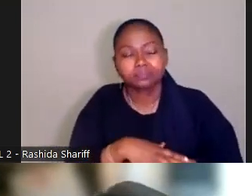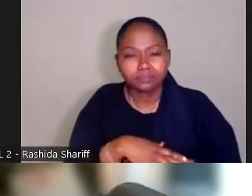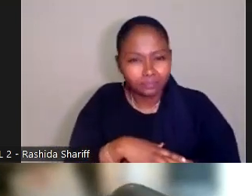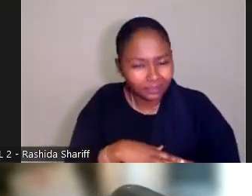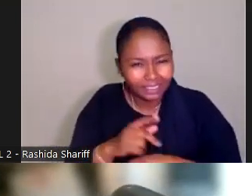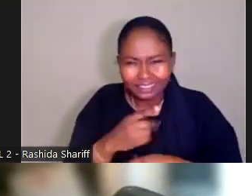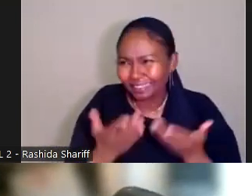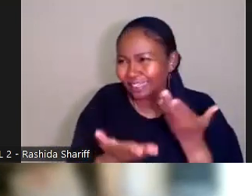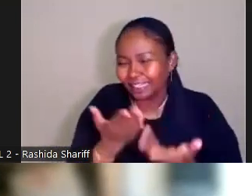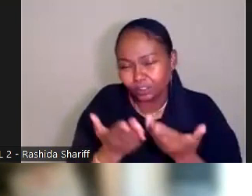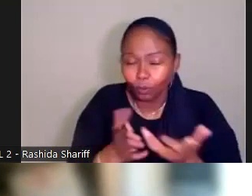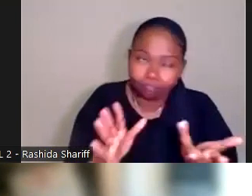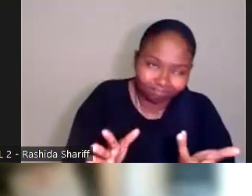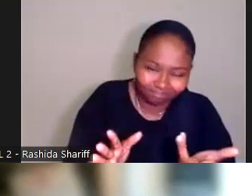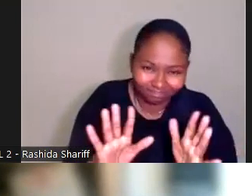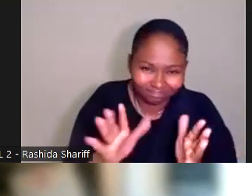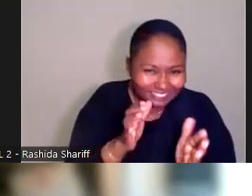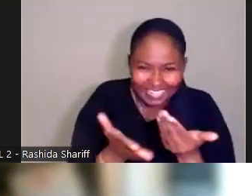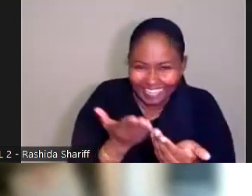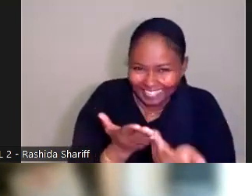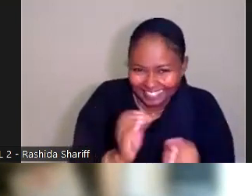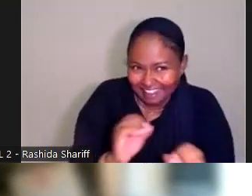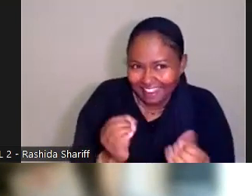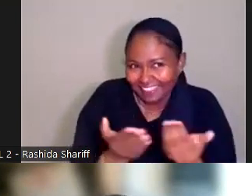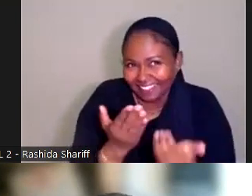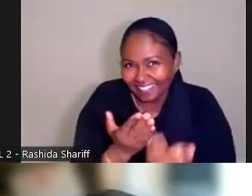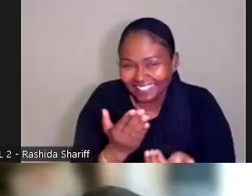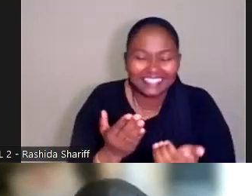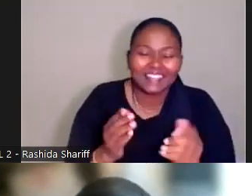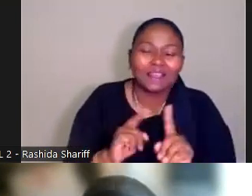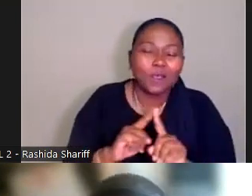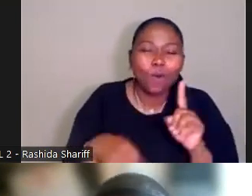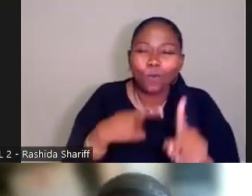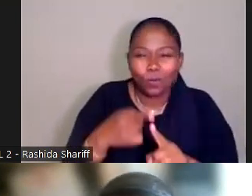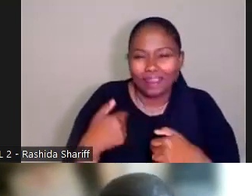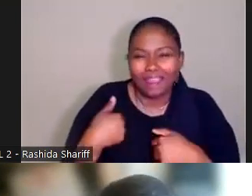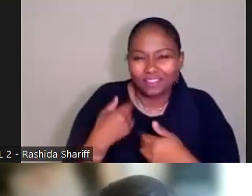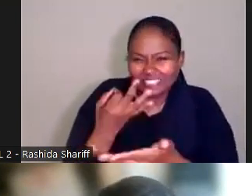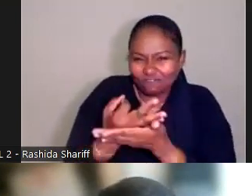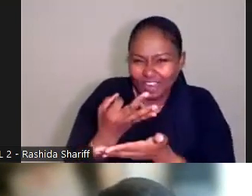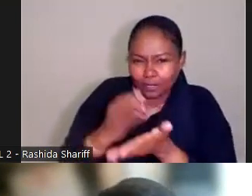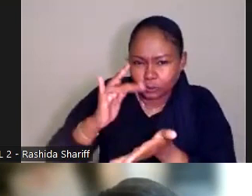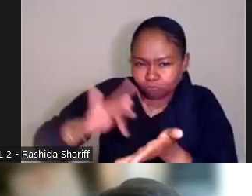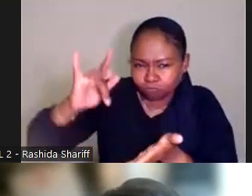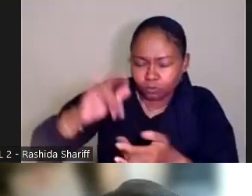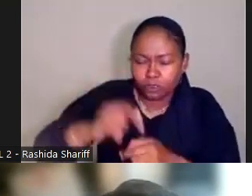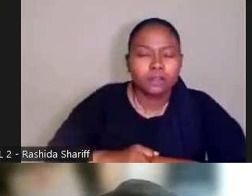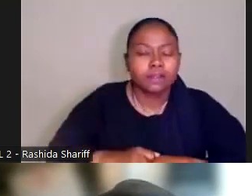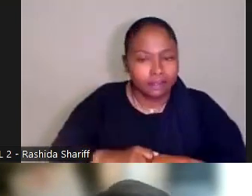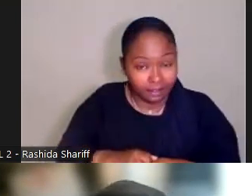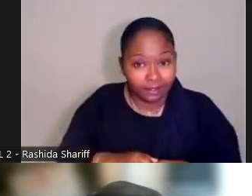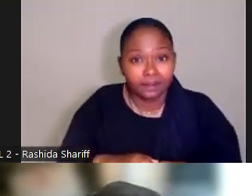much easier. Well, it's not easy. Nothing is easy when it comes to financial exploitation and scams, but prevention is